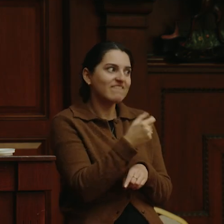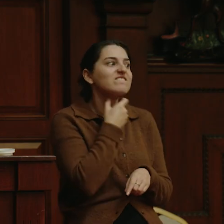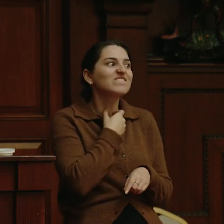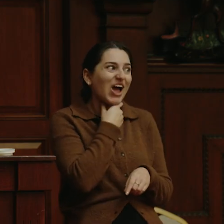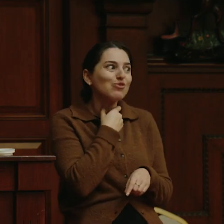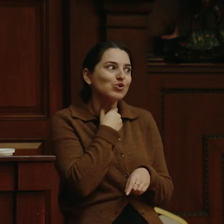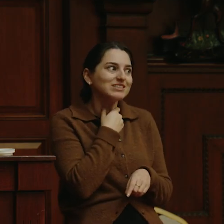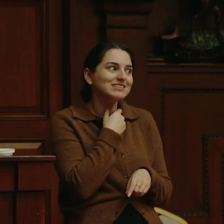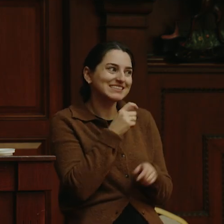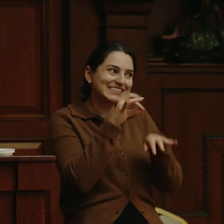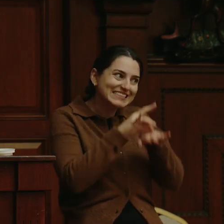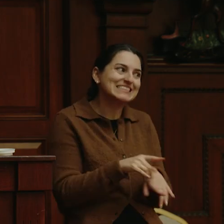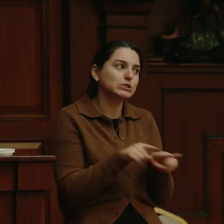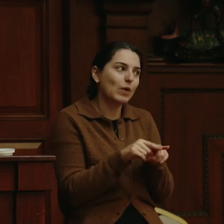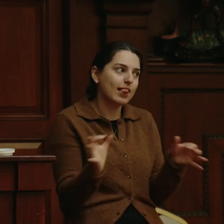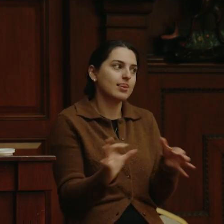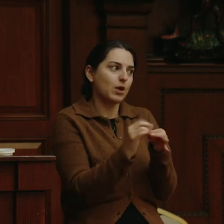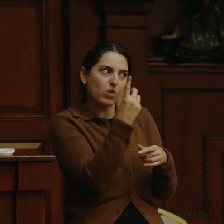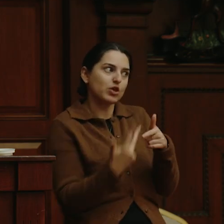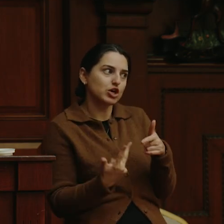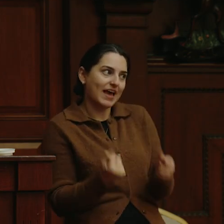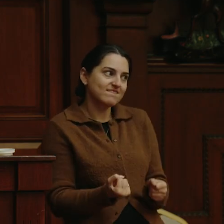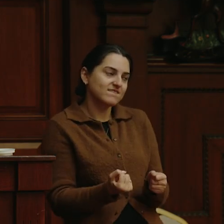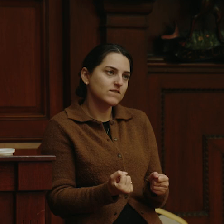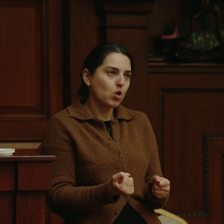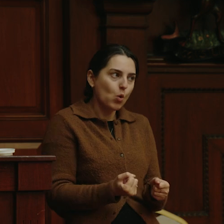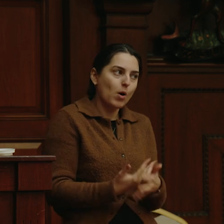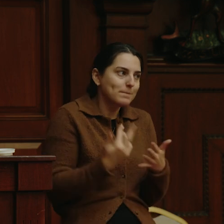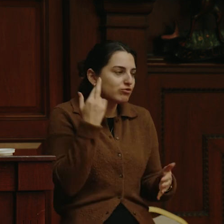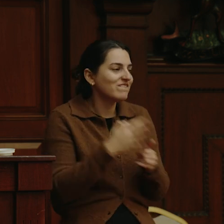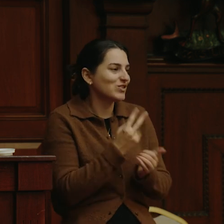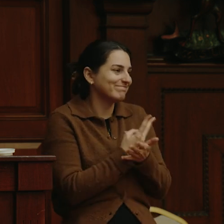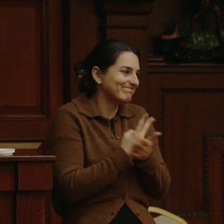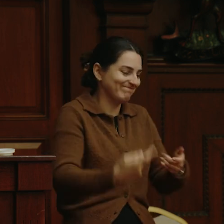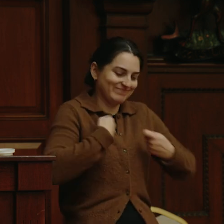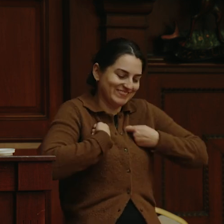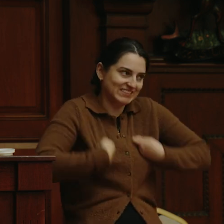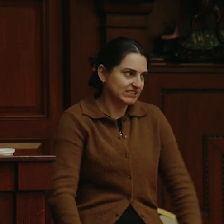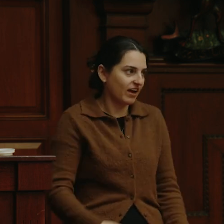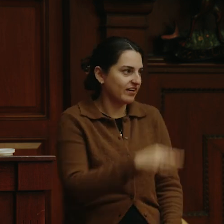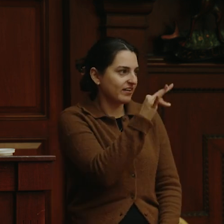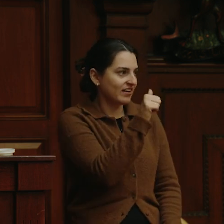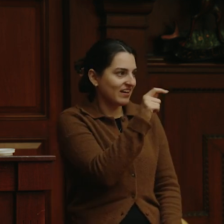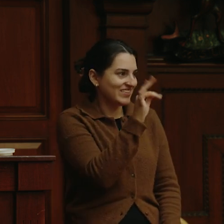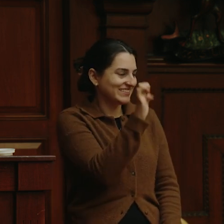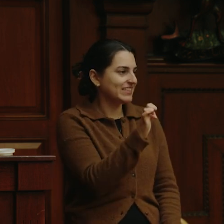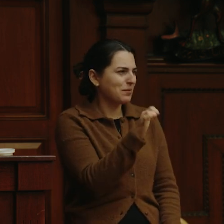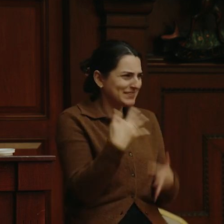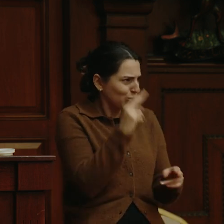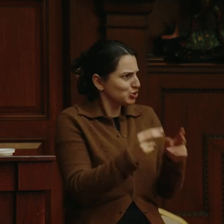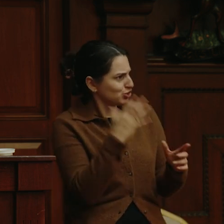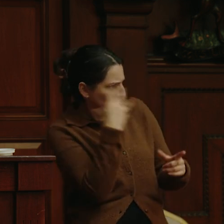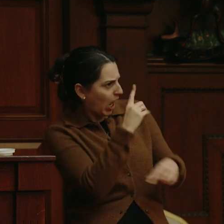thyroid disease, and that is a big cause of fatigue. So it would be really a mistake to not check thyroid